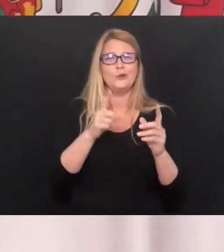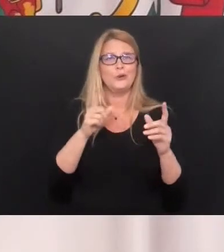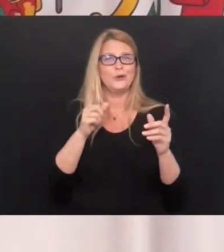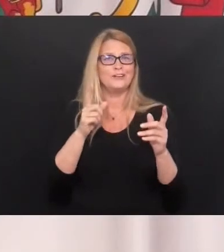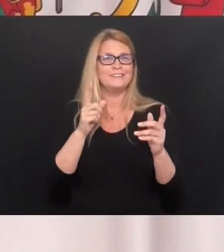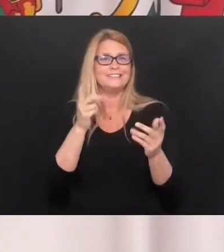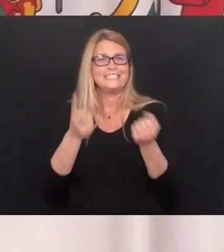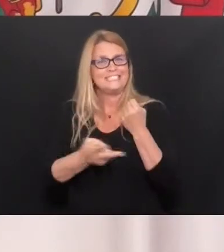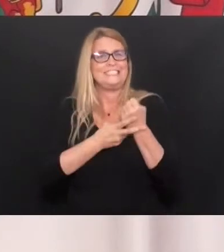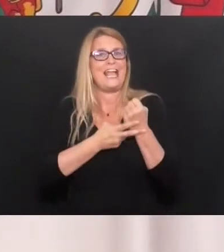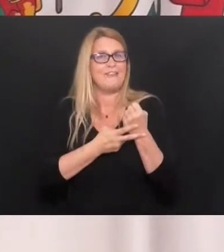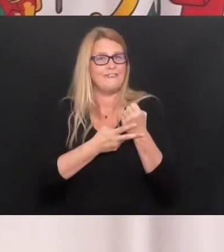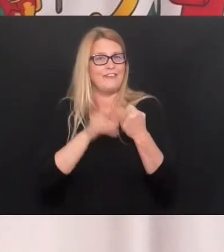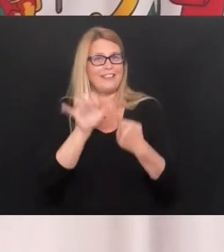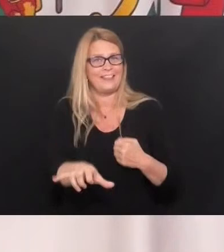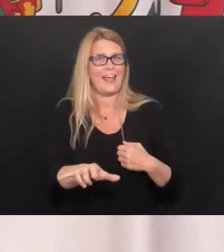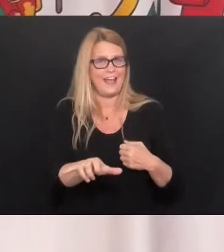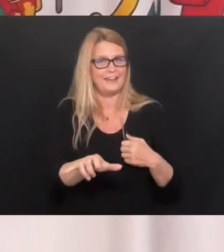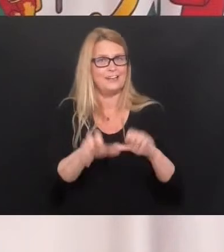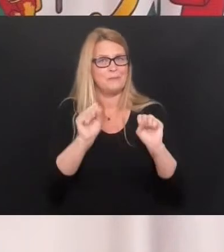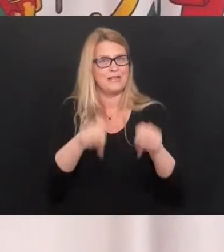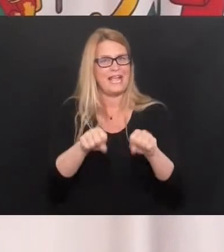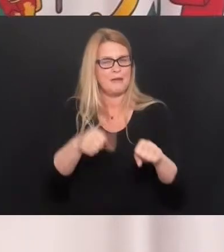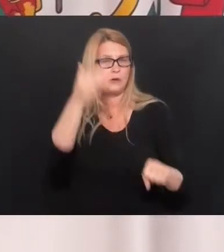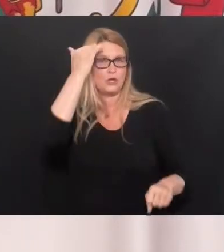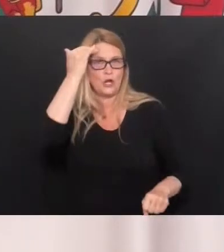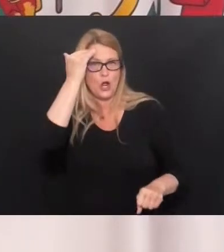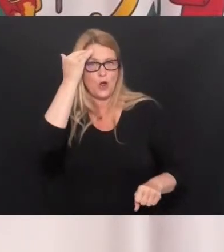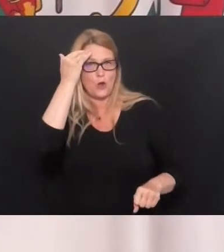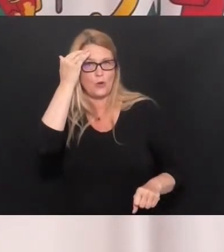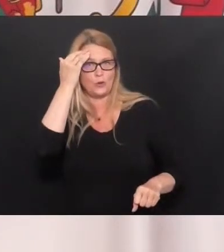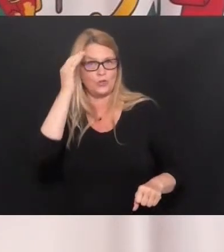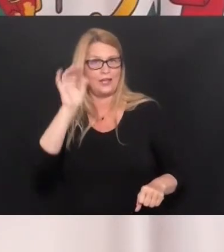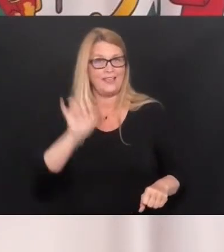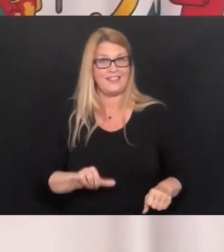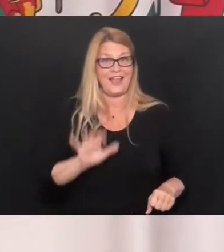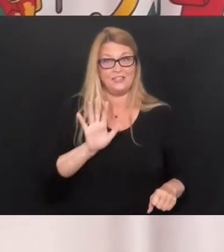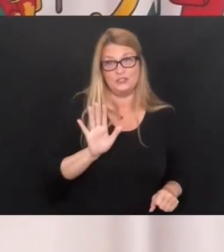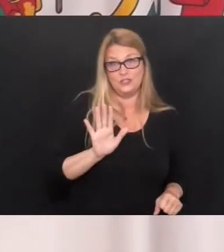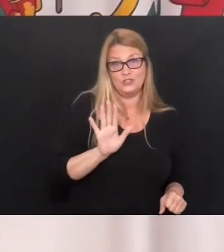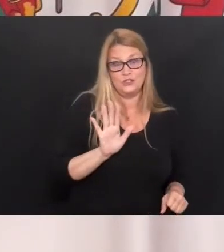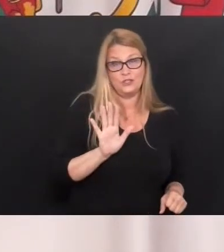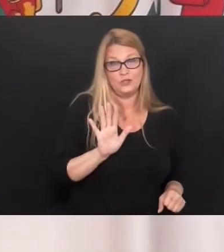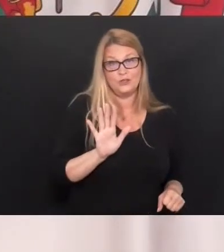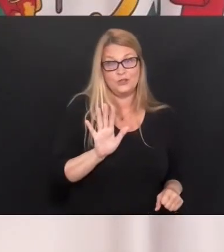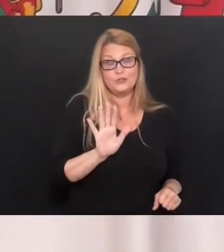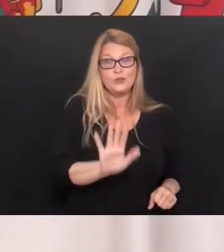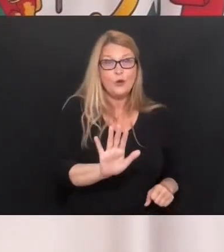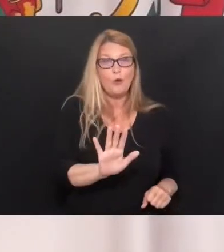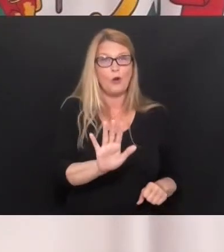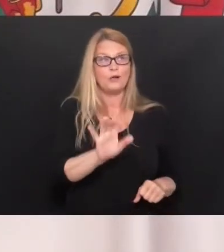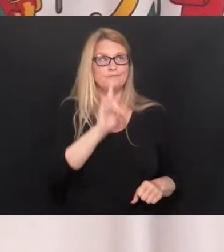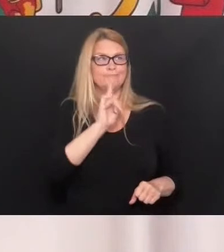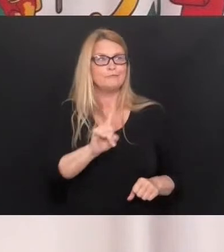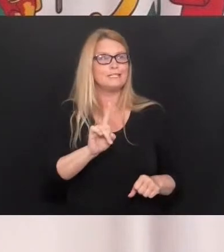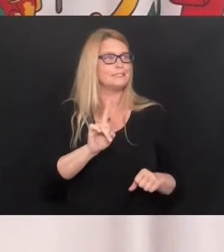it and everything, and be able to know that it is you have really